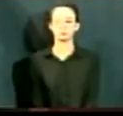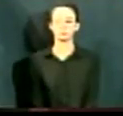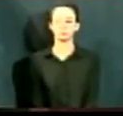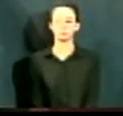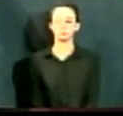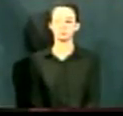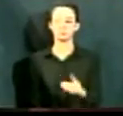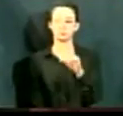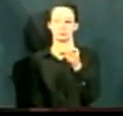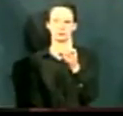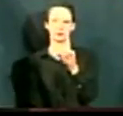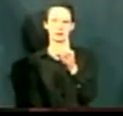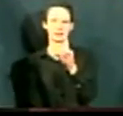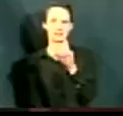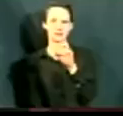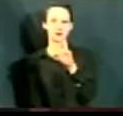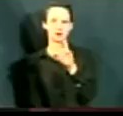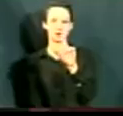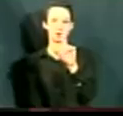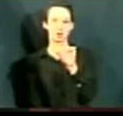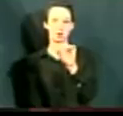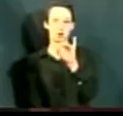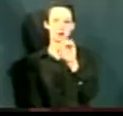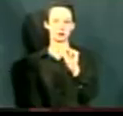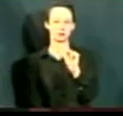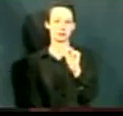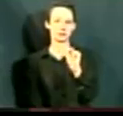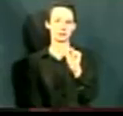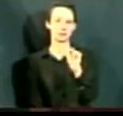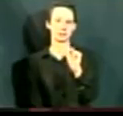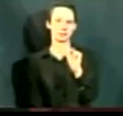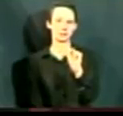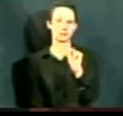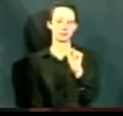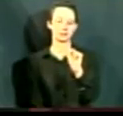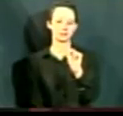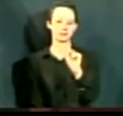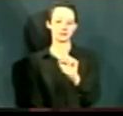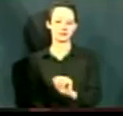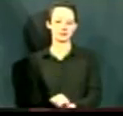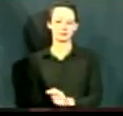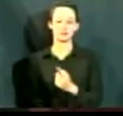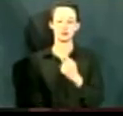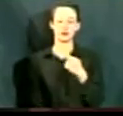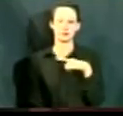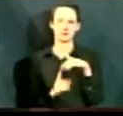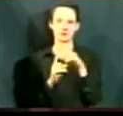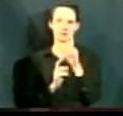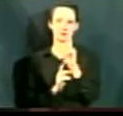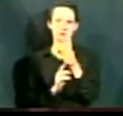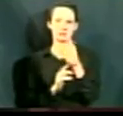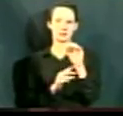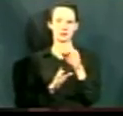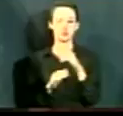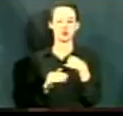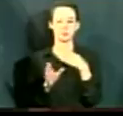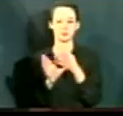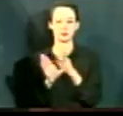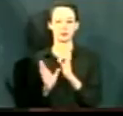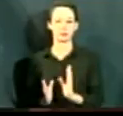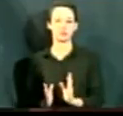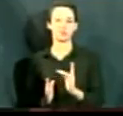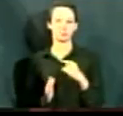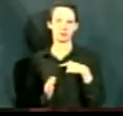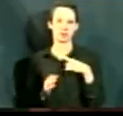Hi, I'm Dr. Lois Przlowski. Close enough. Lois is fine. And I'm from Knox County. I'm a psychologist, and I own a local